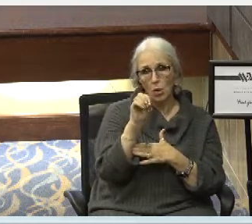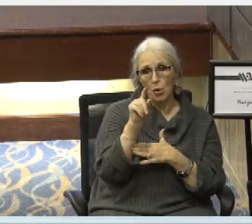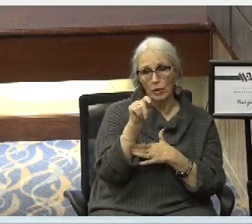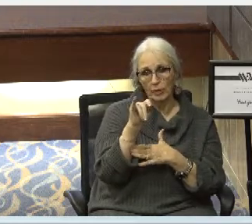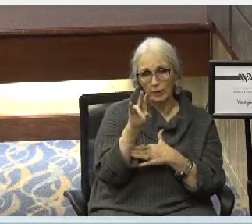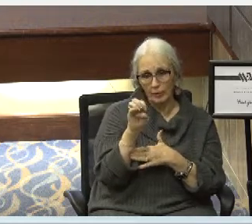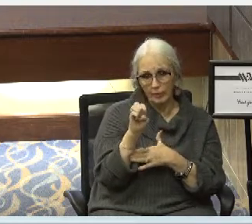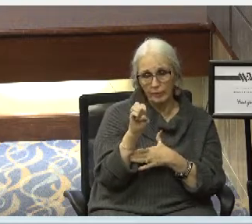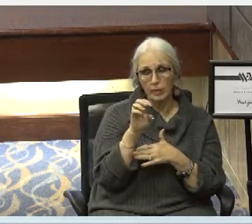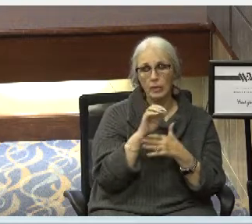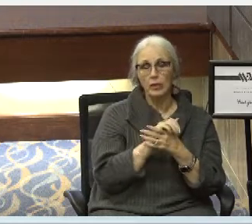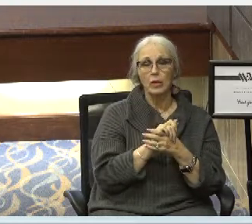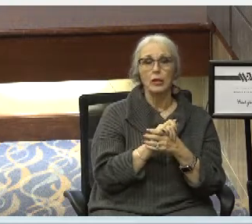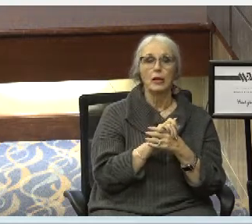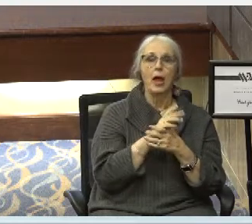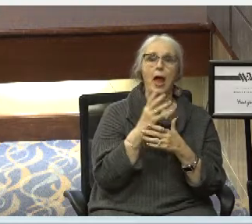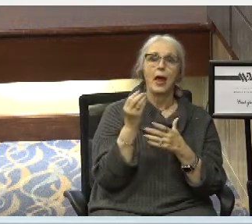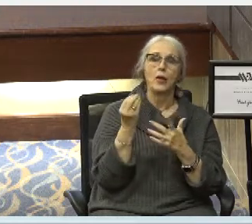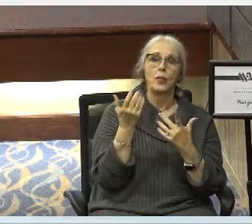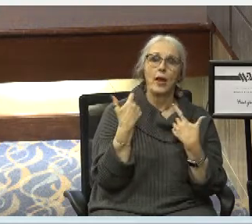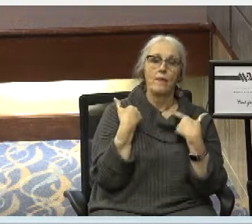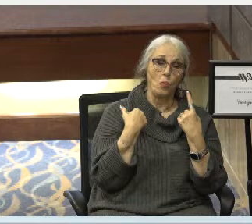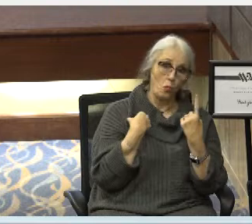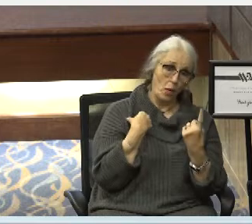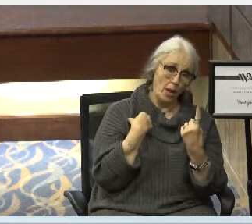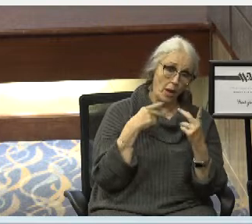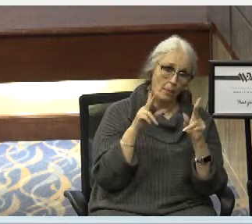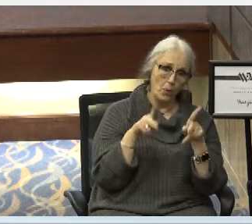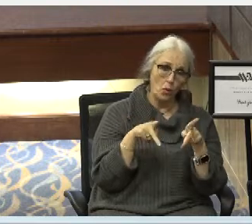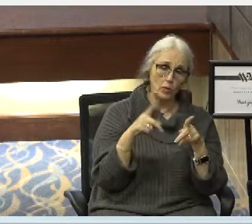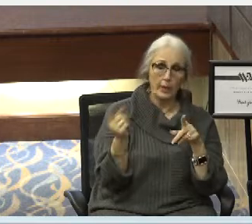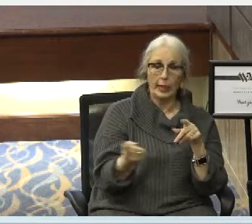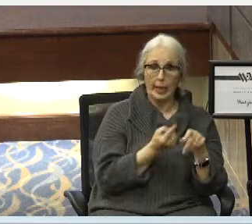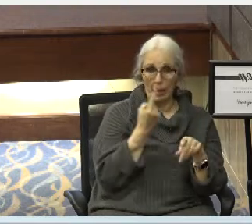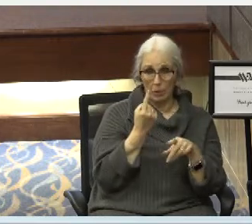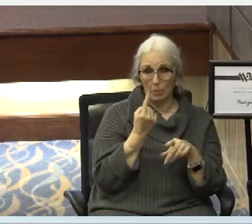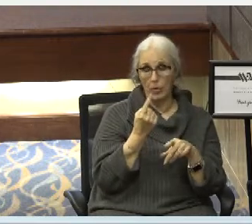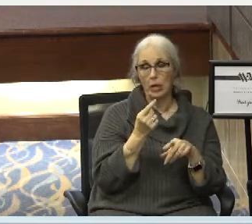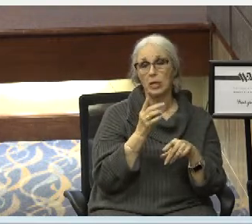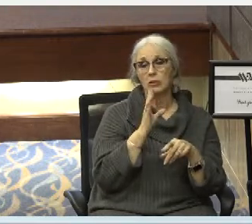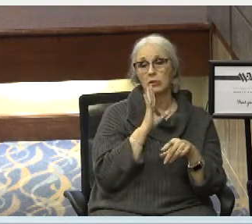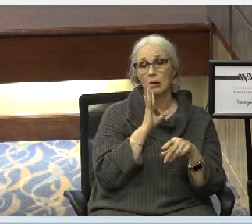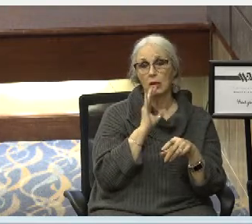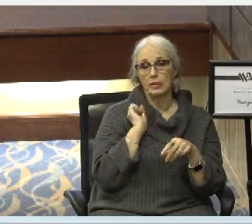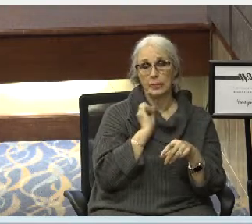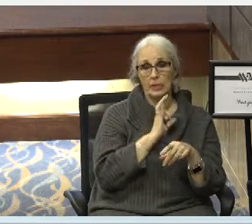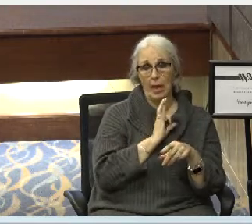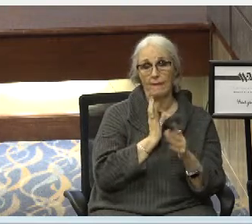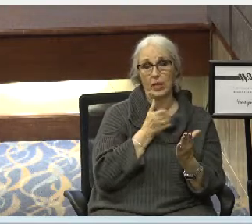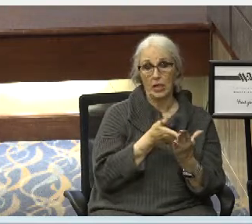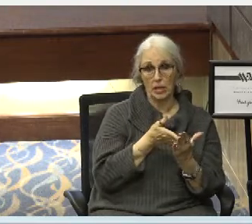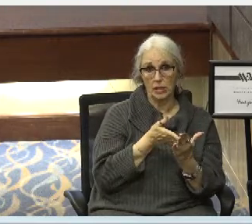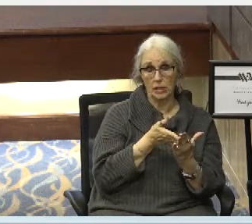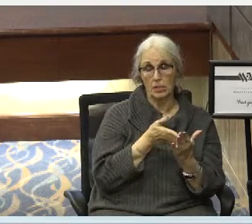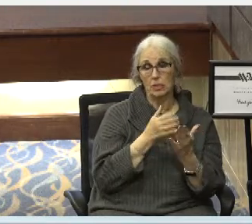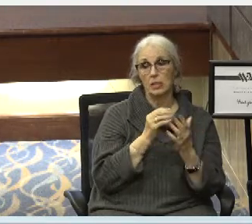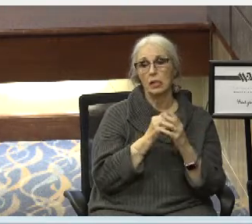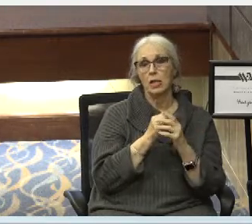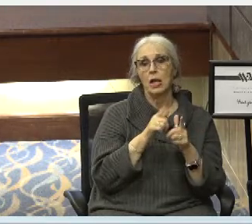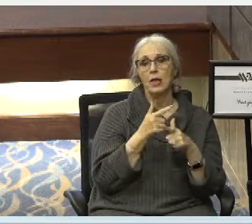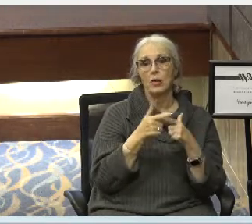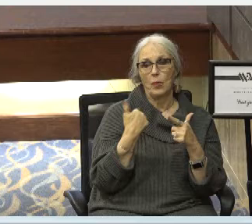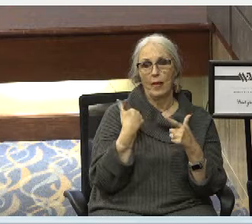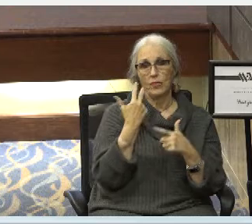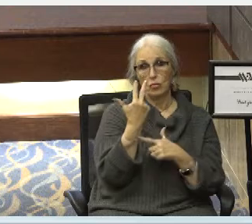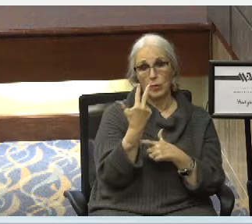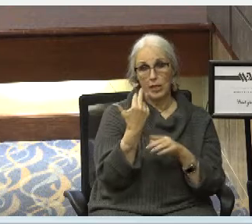We had one person that came and spoke to staff opposing it. And then we had